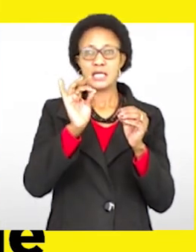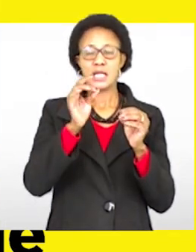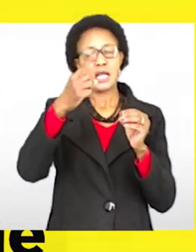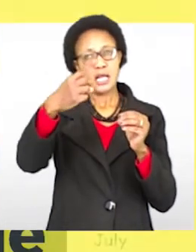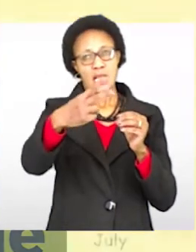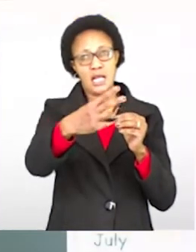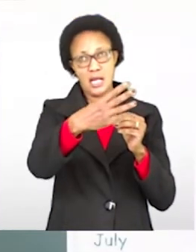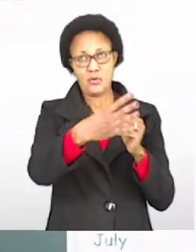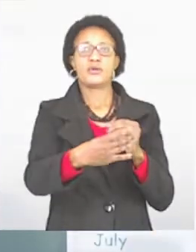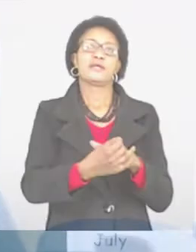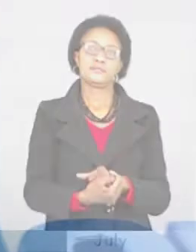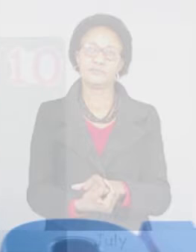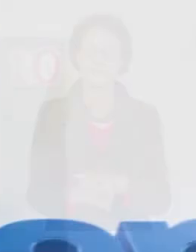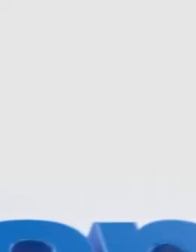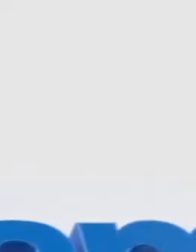counting.